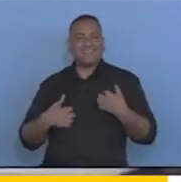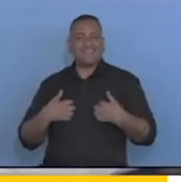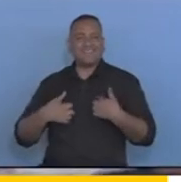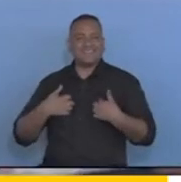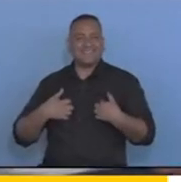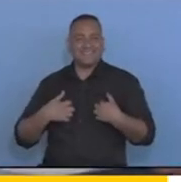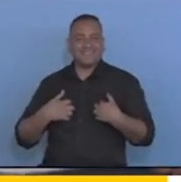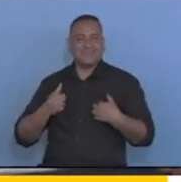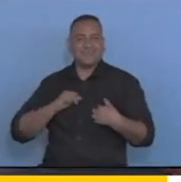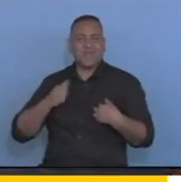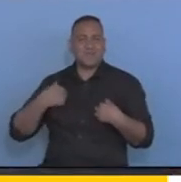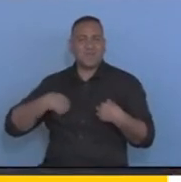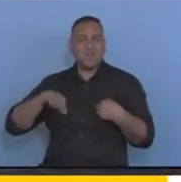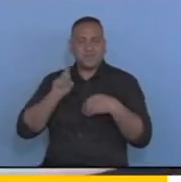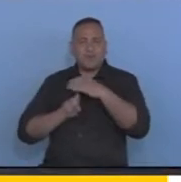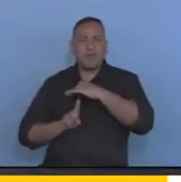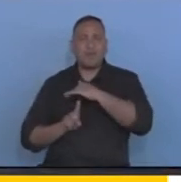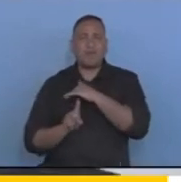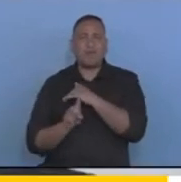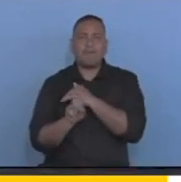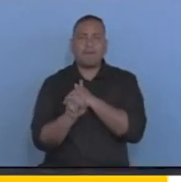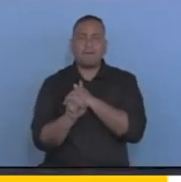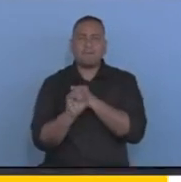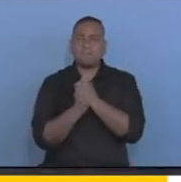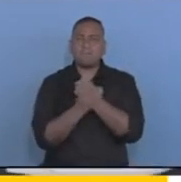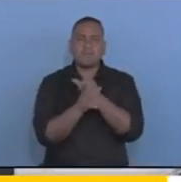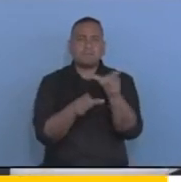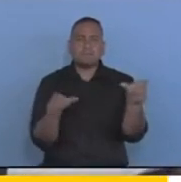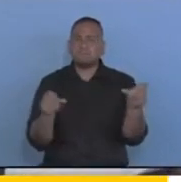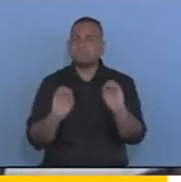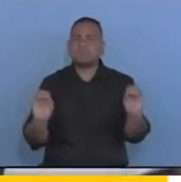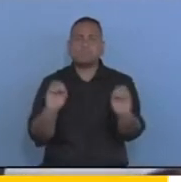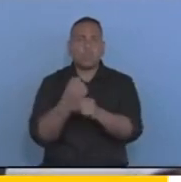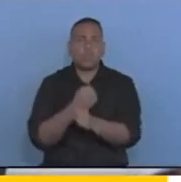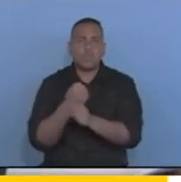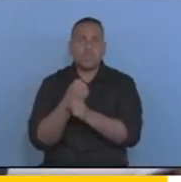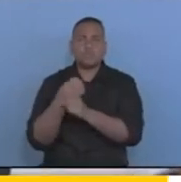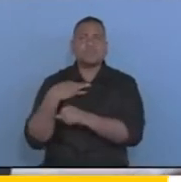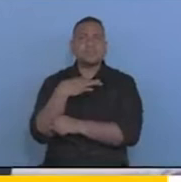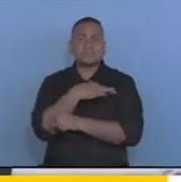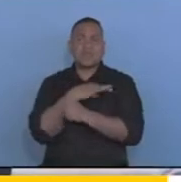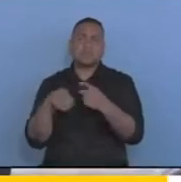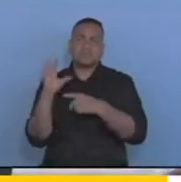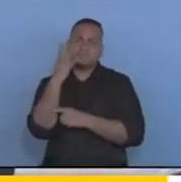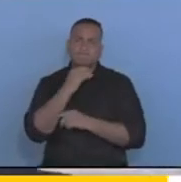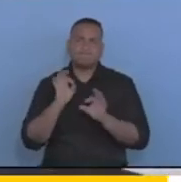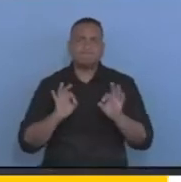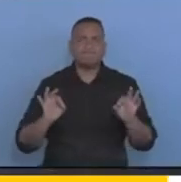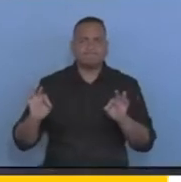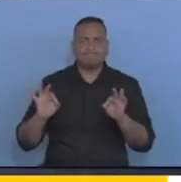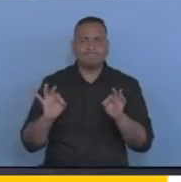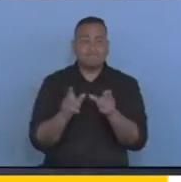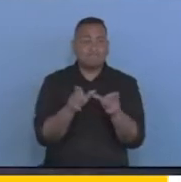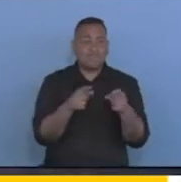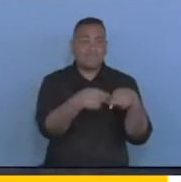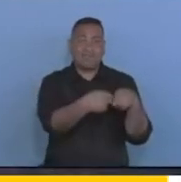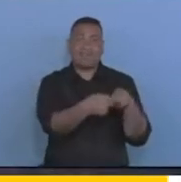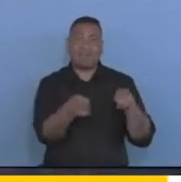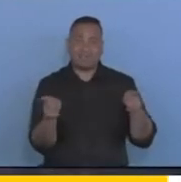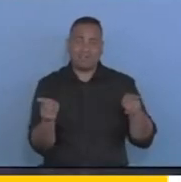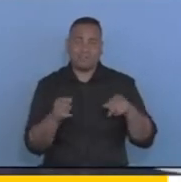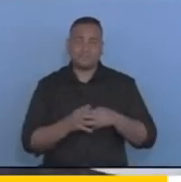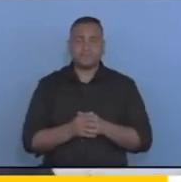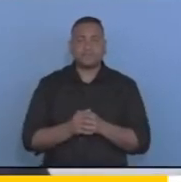here. Not just from the people, of course, working here, the lecturers and all the staff, but more importantly, from the students. So I can tell you, it's the first time I've visited